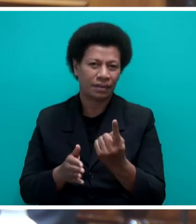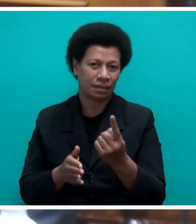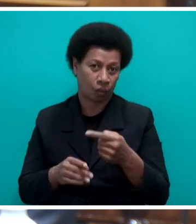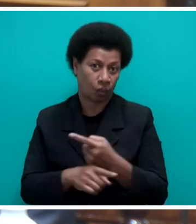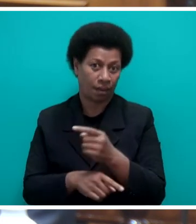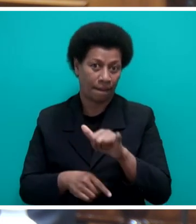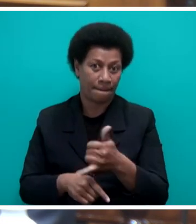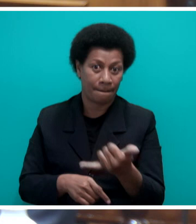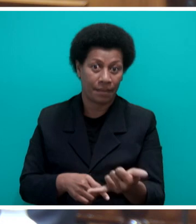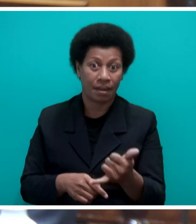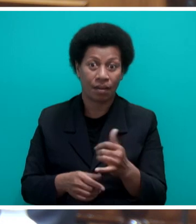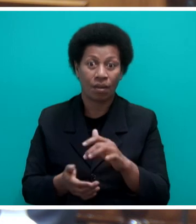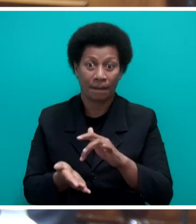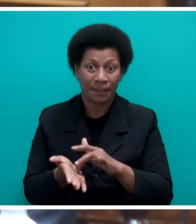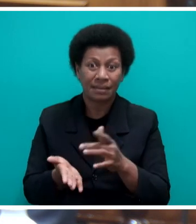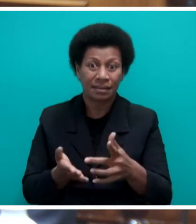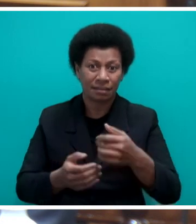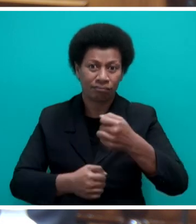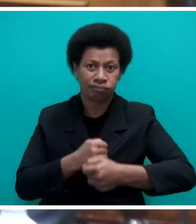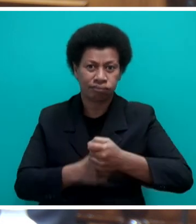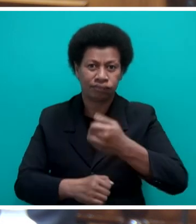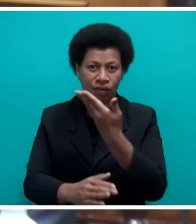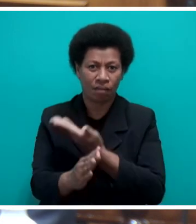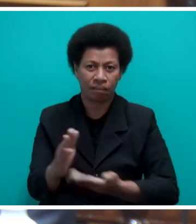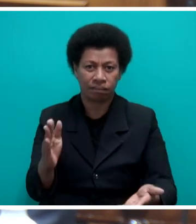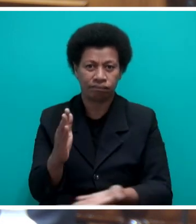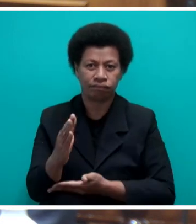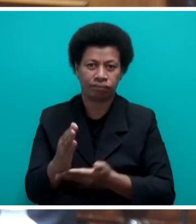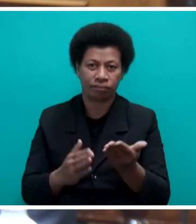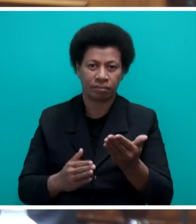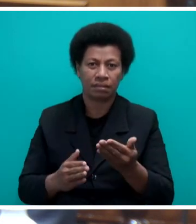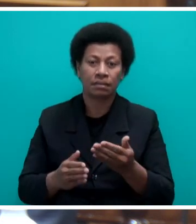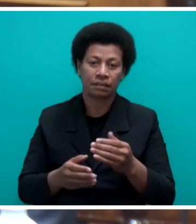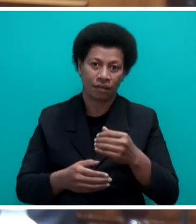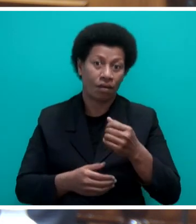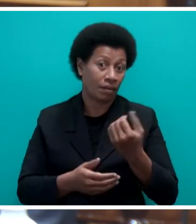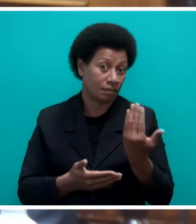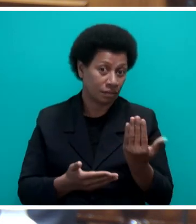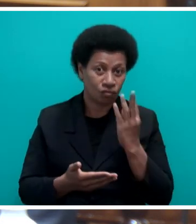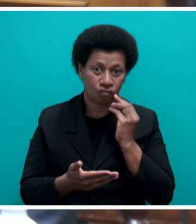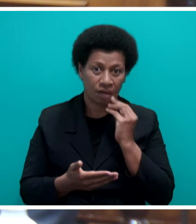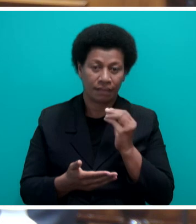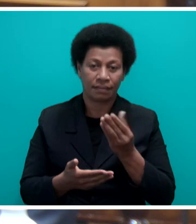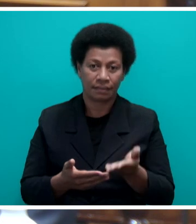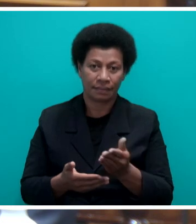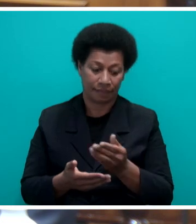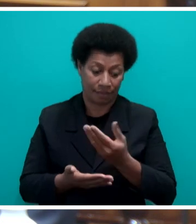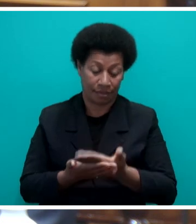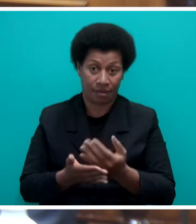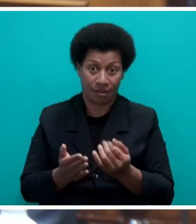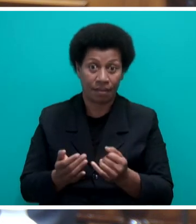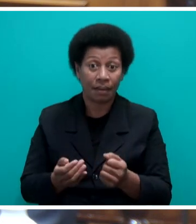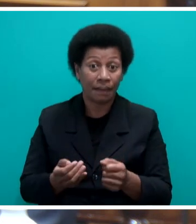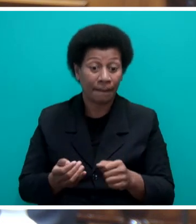mid-harvesting season to minimize standover cane. As the contractors undertake the essential repairs on the ground, our field